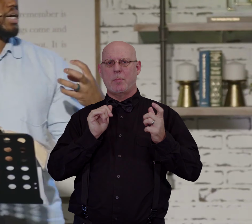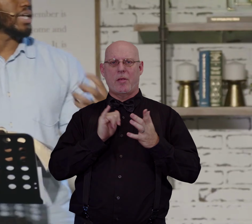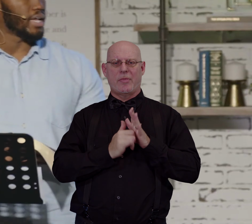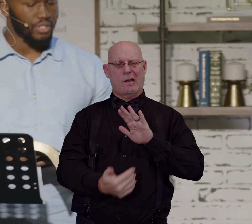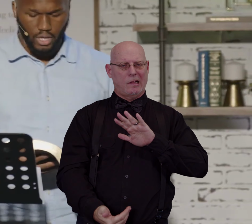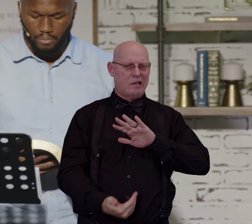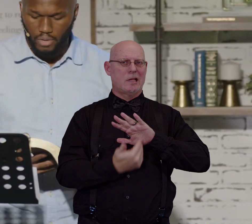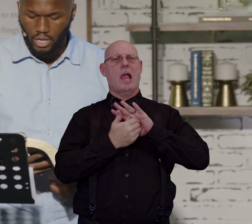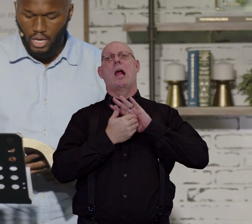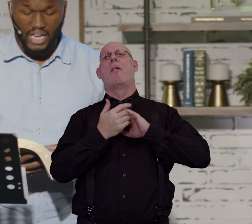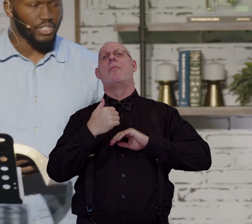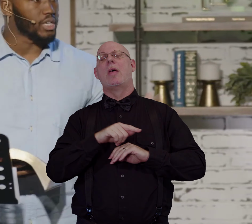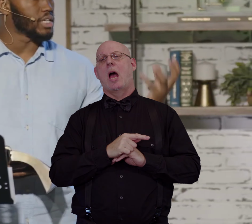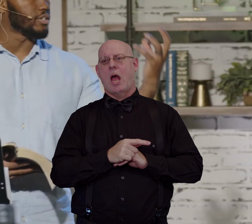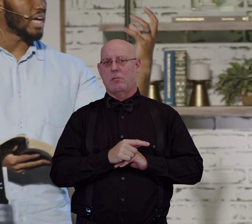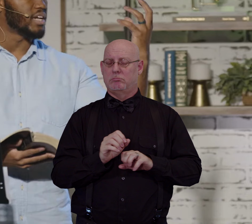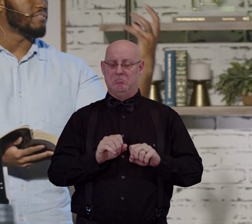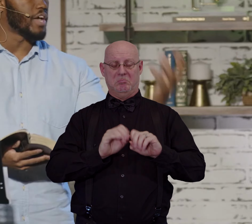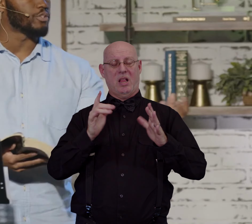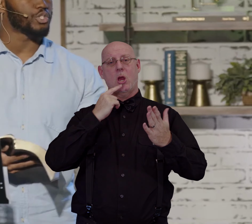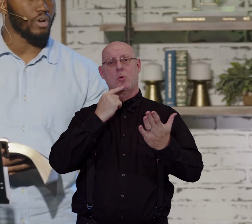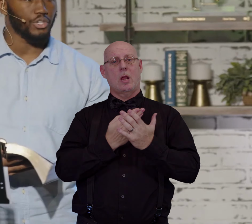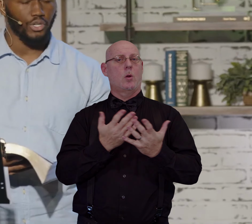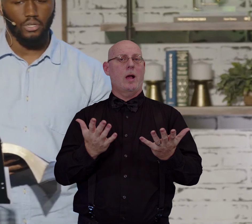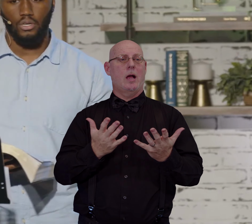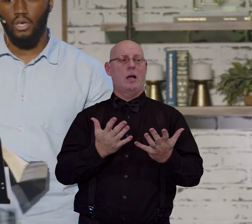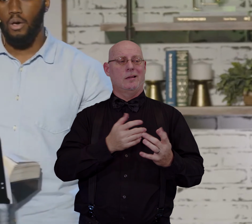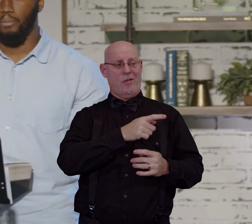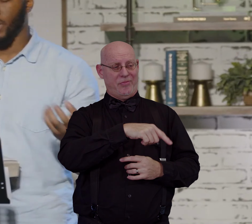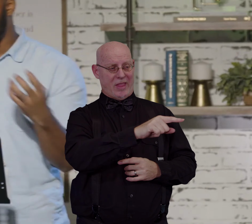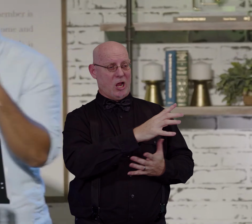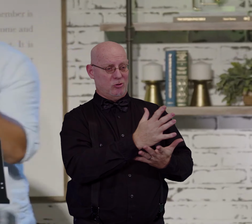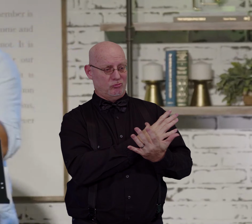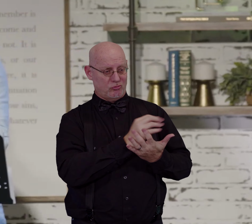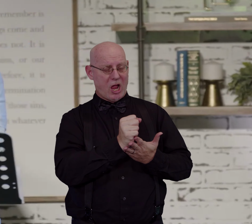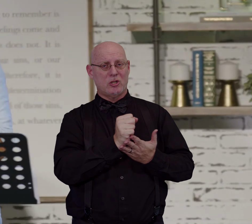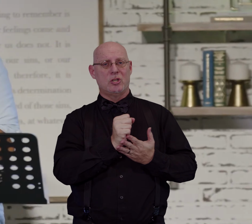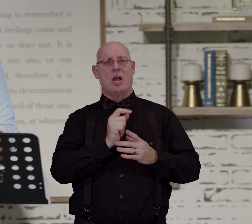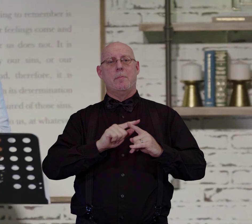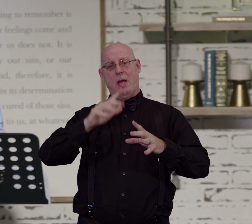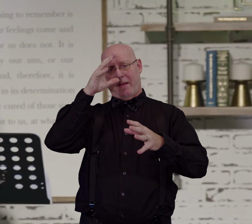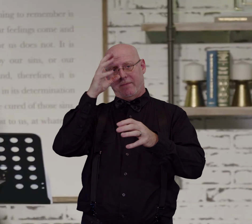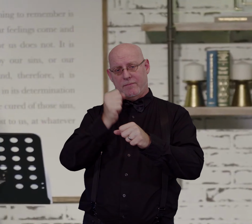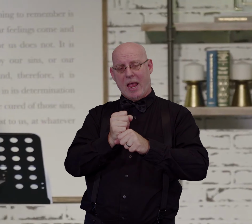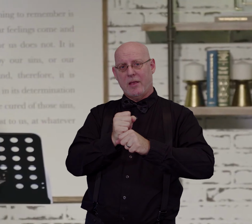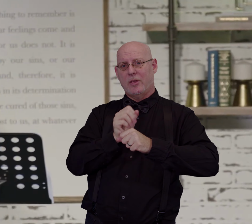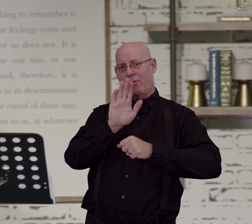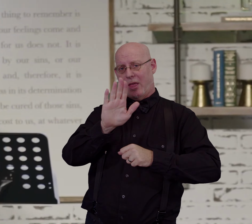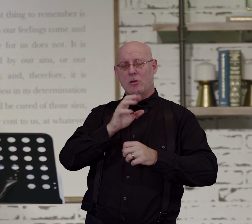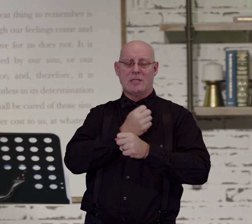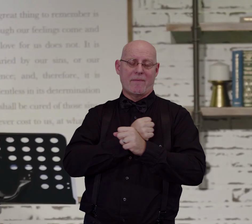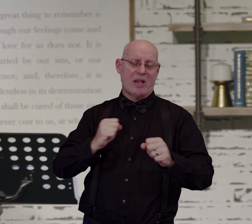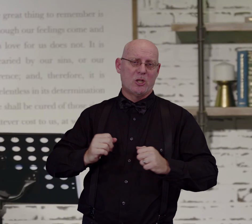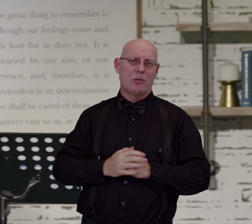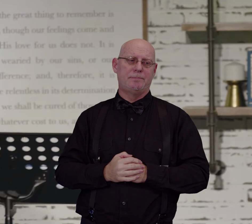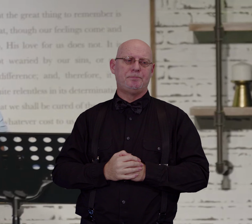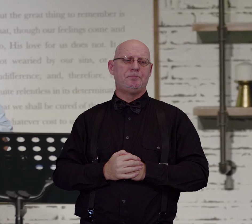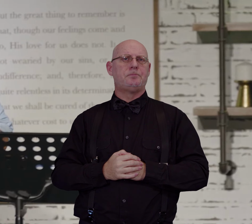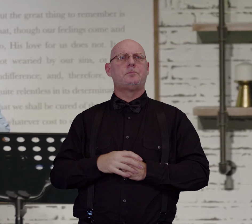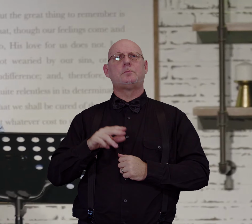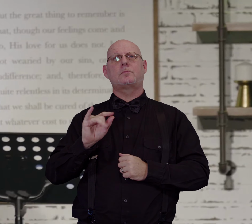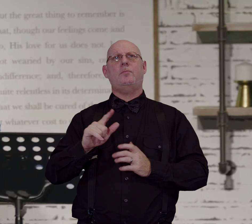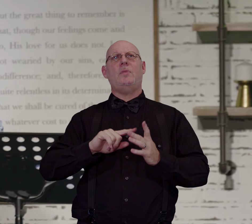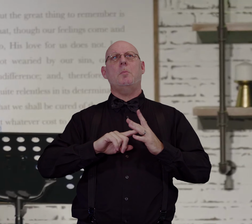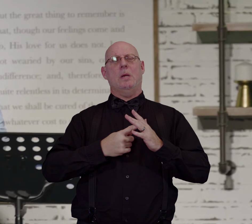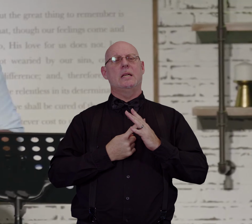going against them, is a clear sign of their destruction, but on the faith of the believers, of their salvation. And so